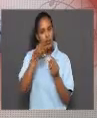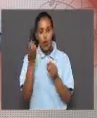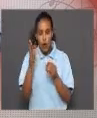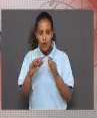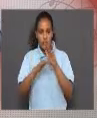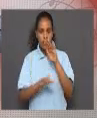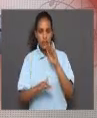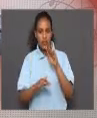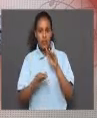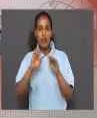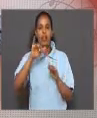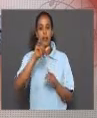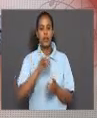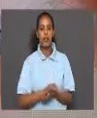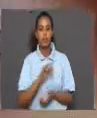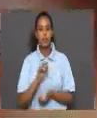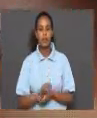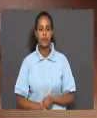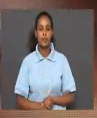or decrease in the entropy?